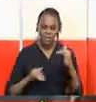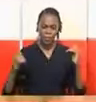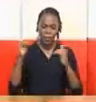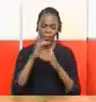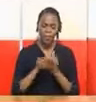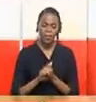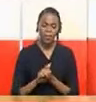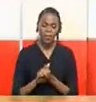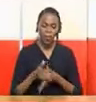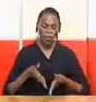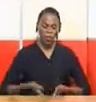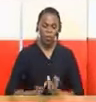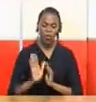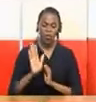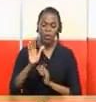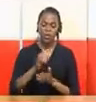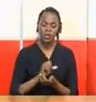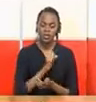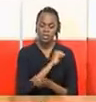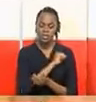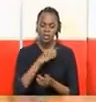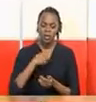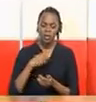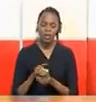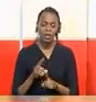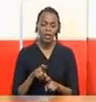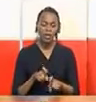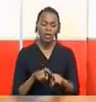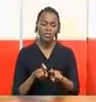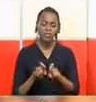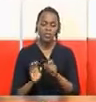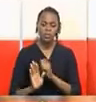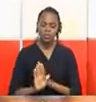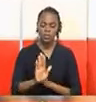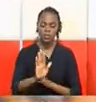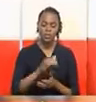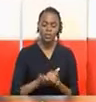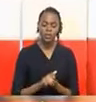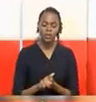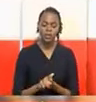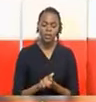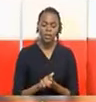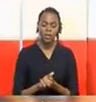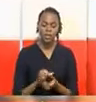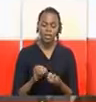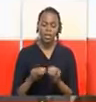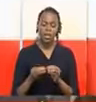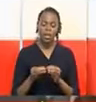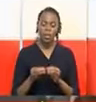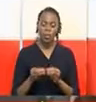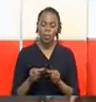naturally, my sister and I followed in his footsteps and started playing these sports as well.